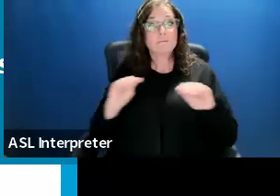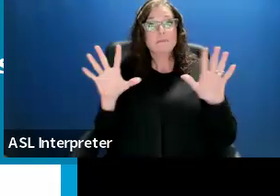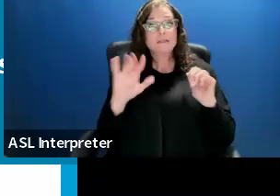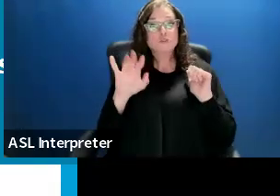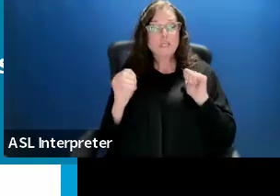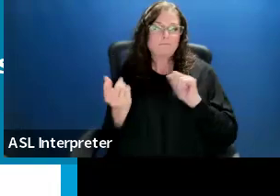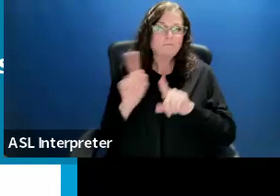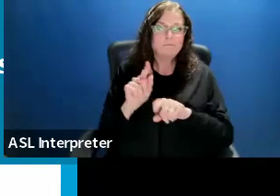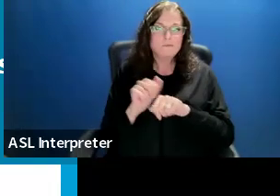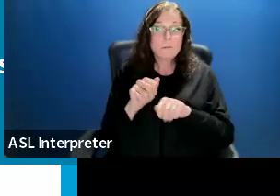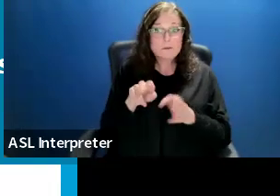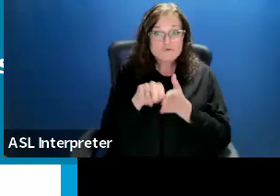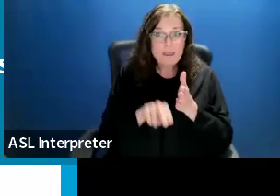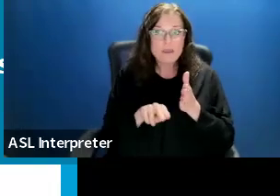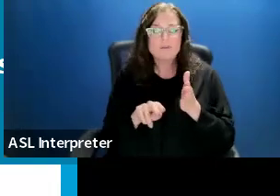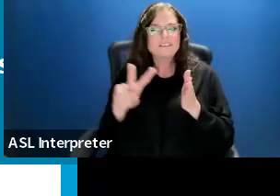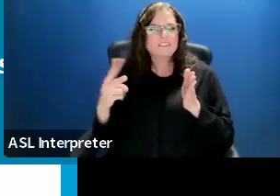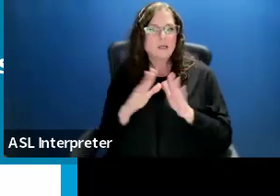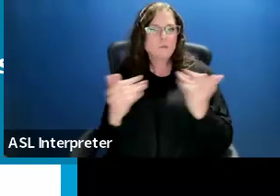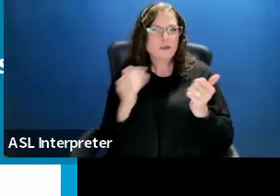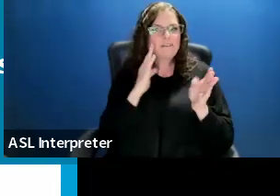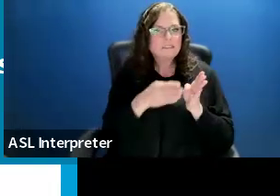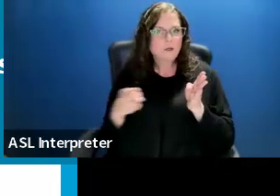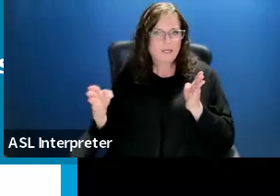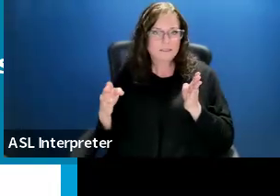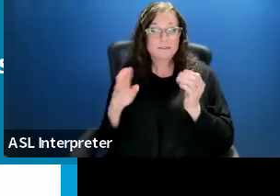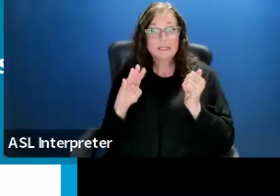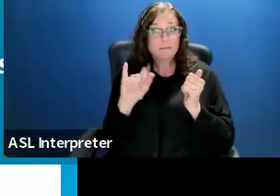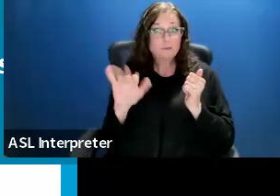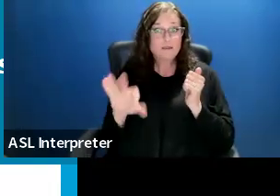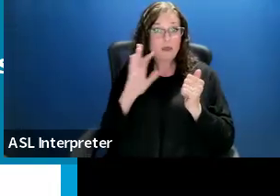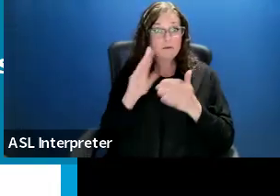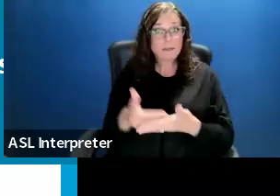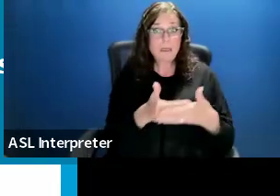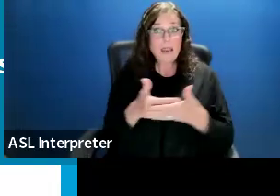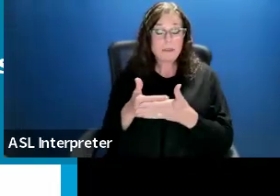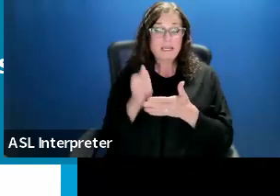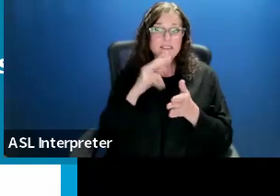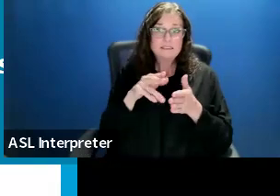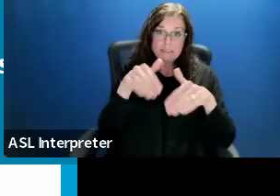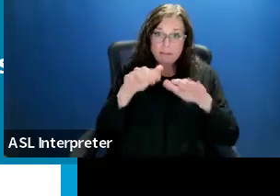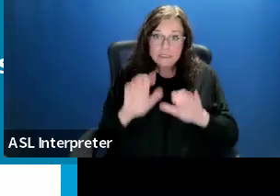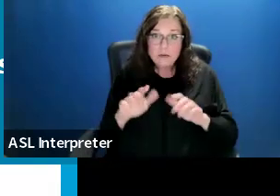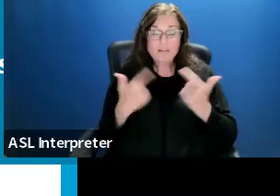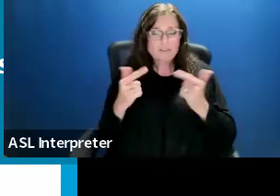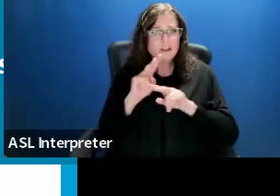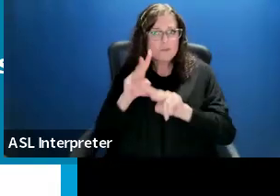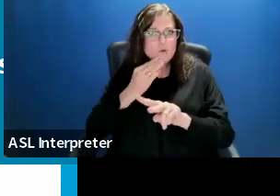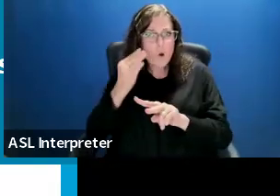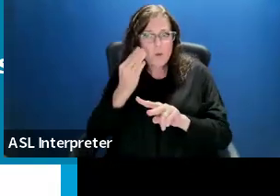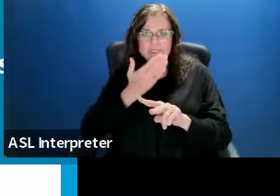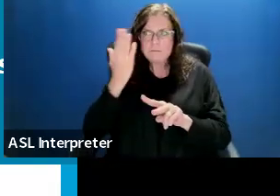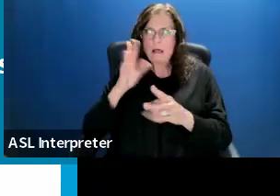from the Grave. This is the second book in the Mystery James series. Mystery was found as a baby in a cemetery, lives in a funeral home, and can